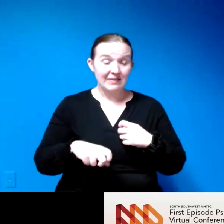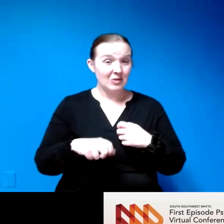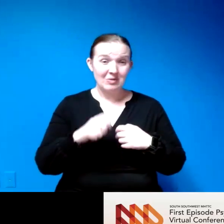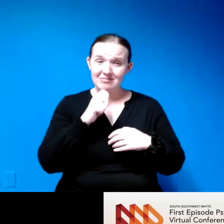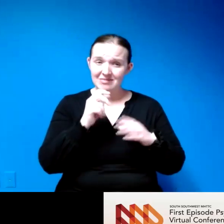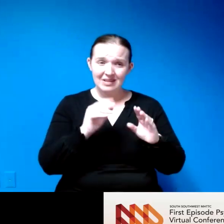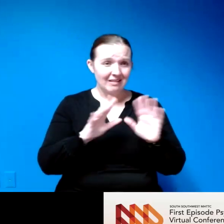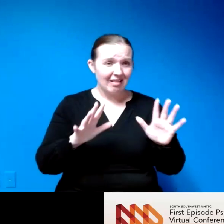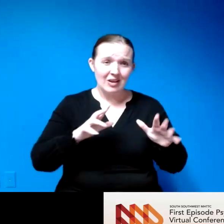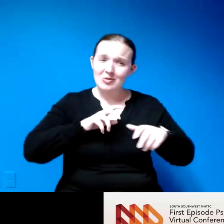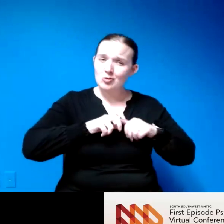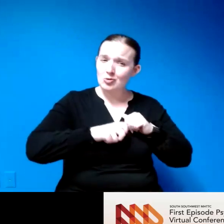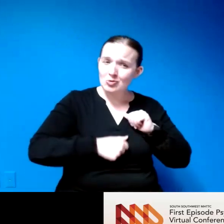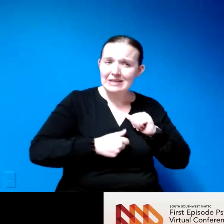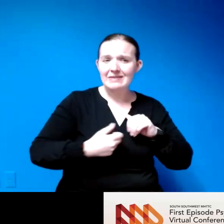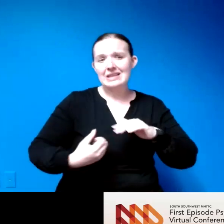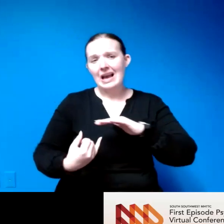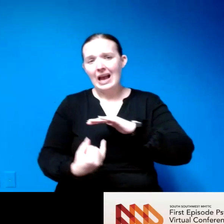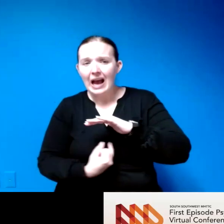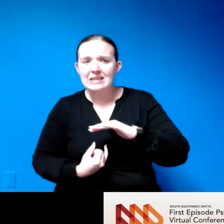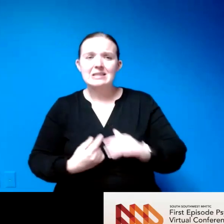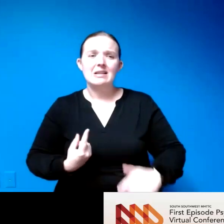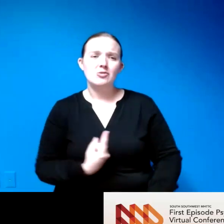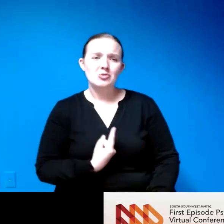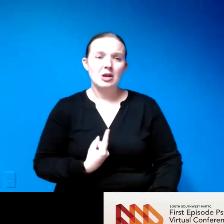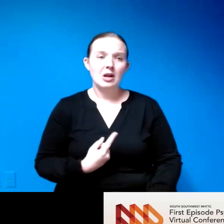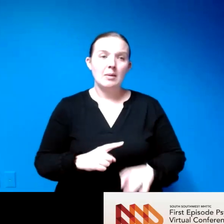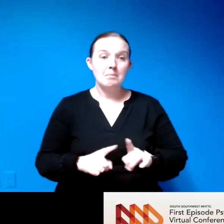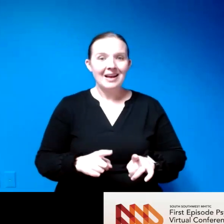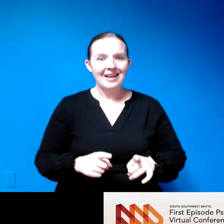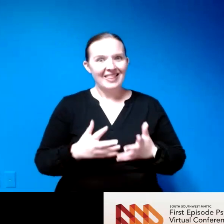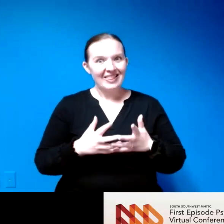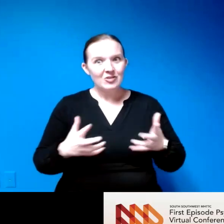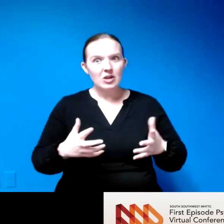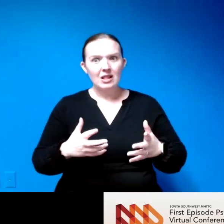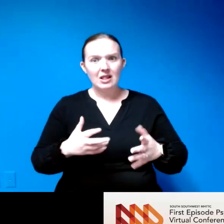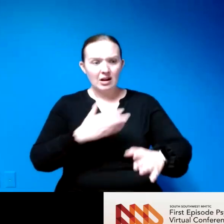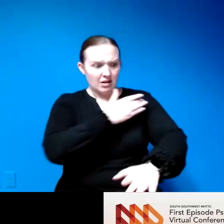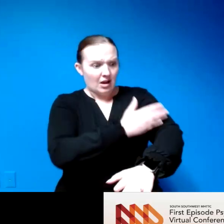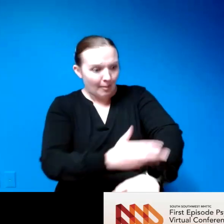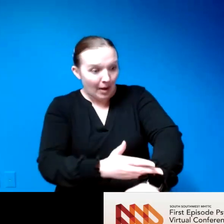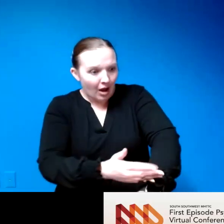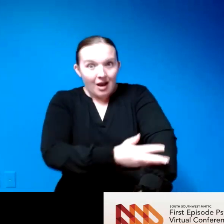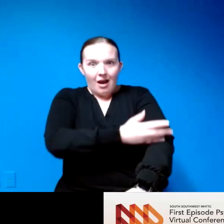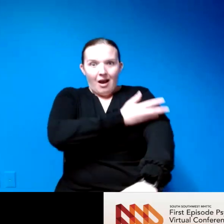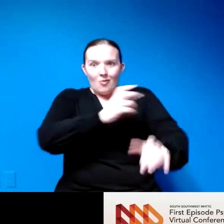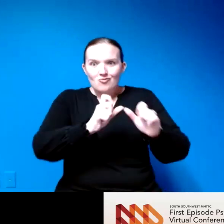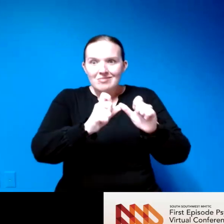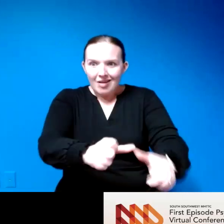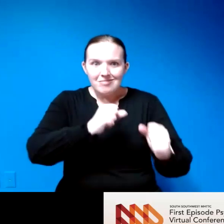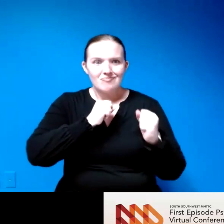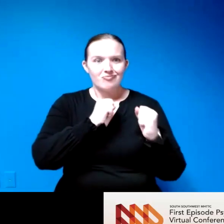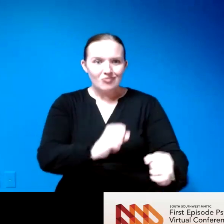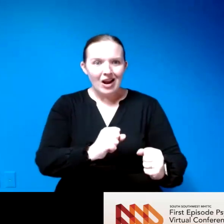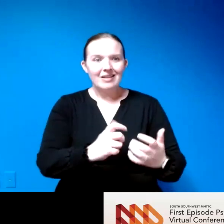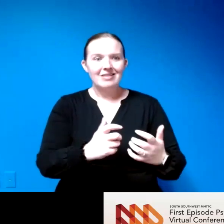there's grieving, there is isolation, but also there is a lot of resilience and a lot of strength. And that is probably the number